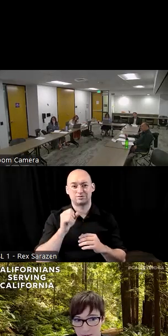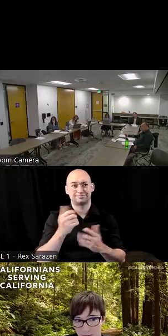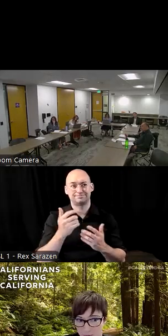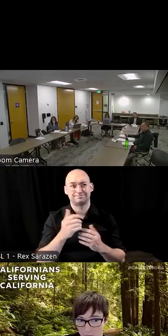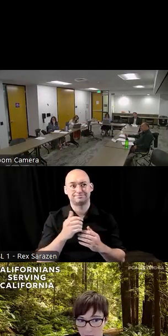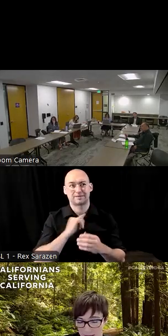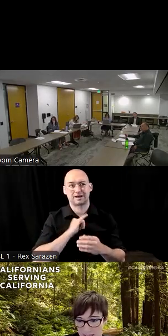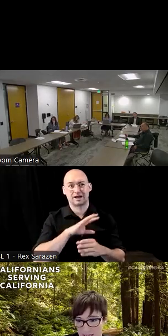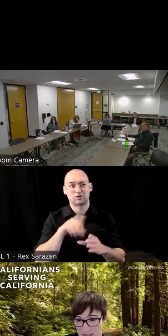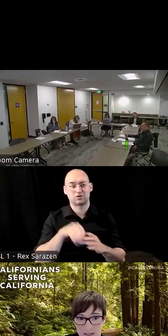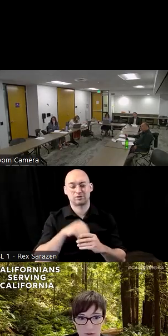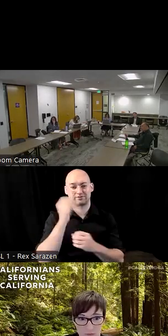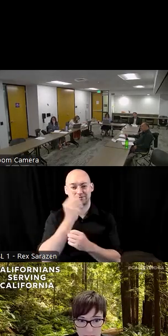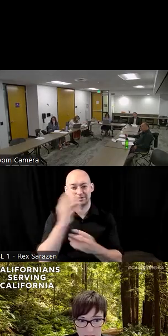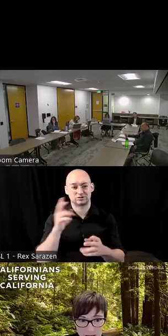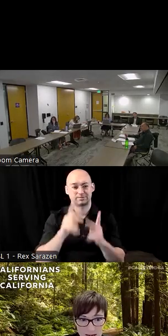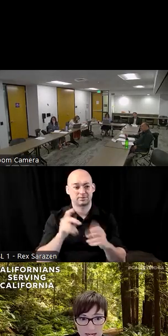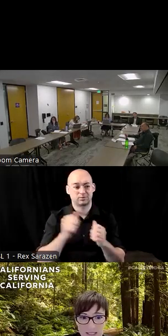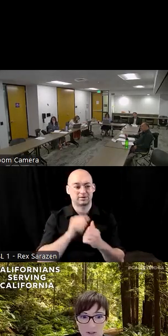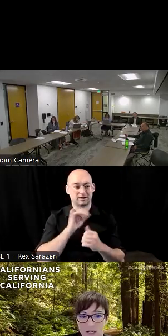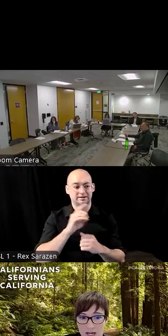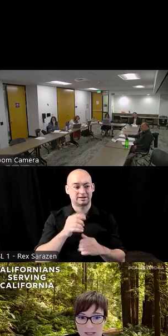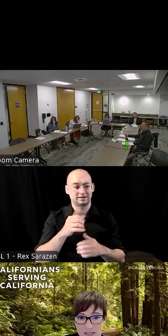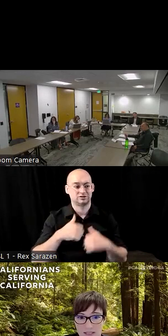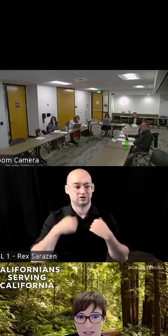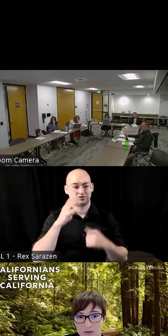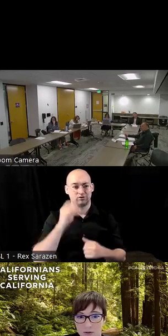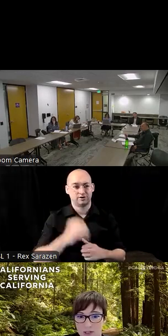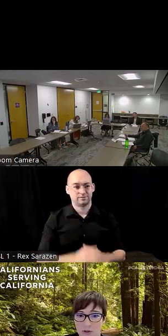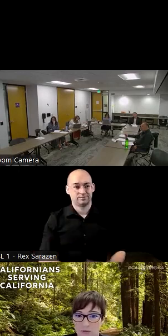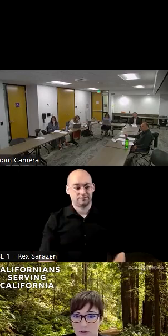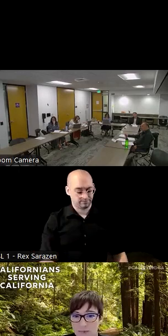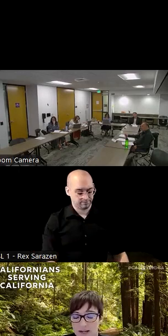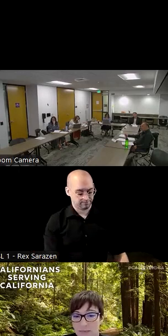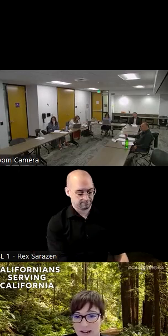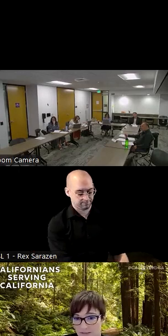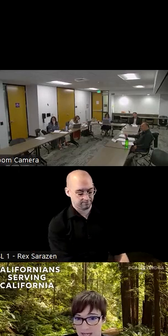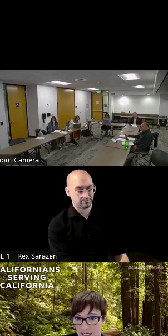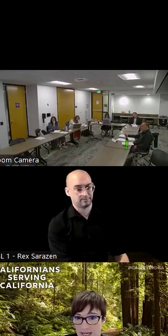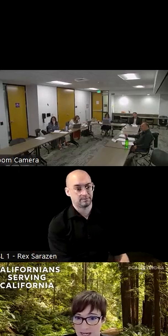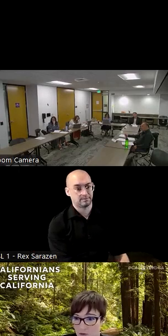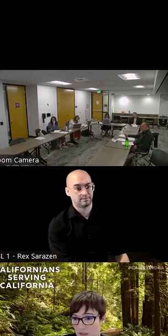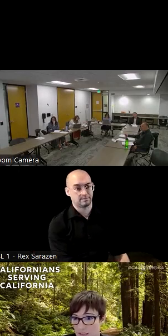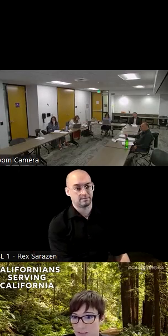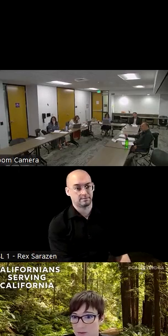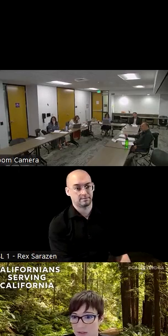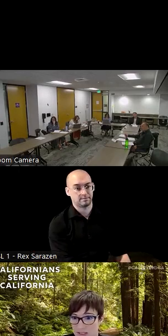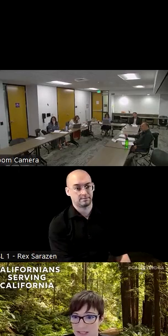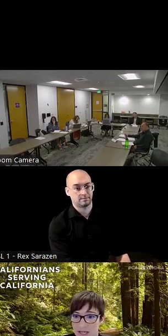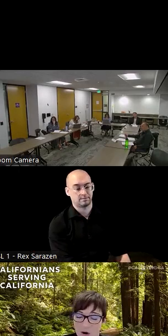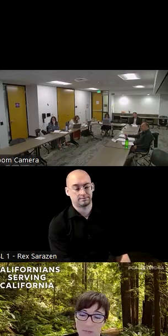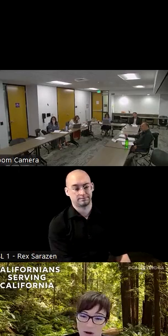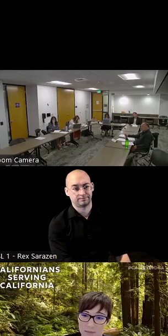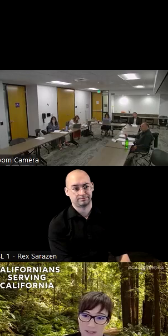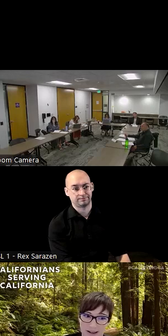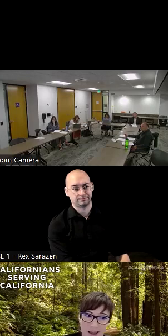data for people with IDD as young as 40, and I did so because even though someone in their 40s may not be navigating age-related experiences,